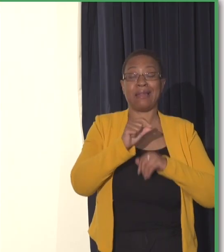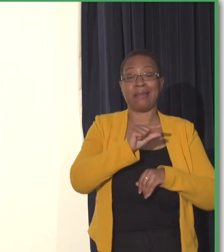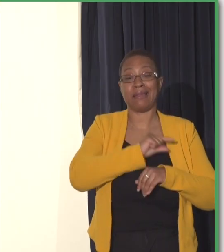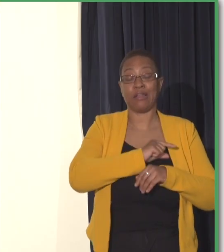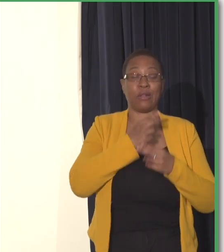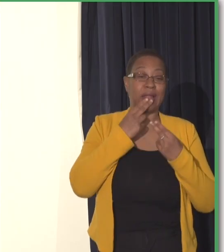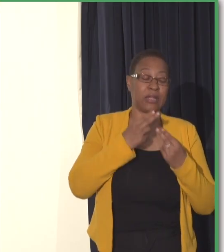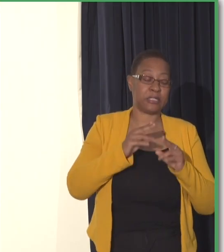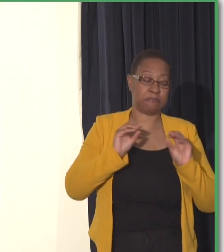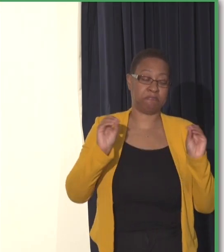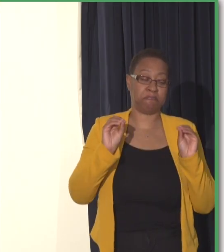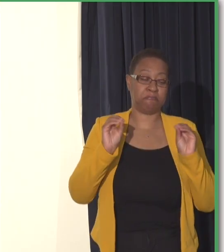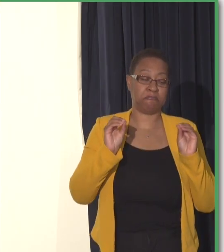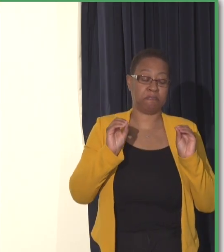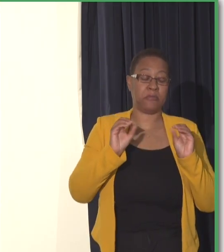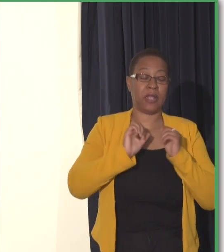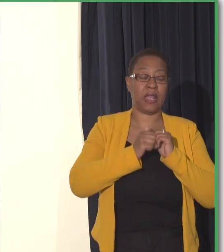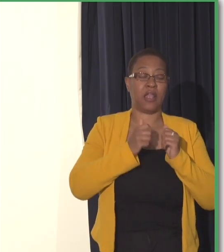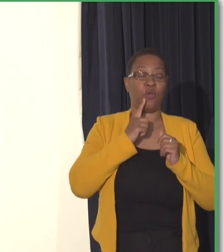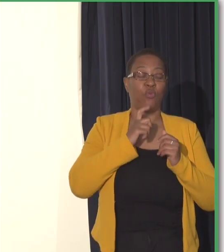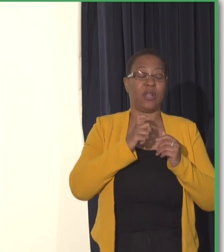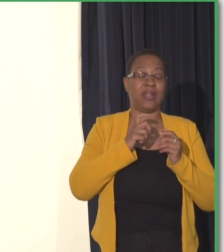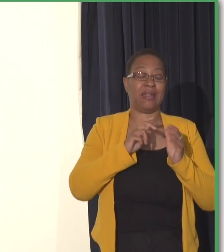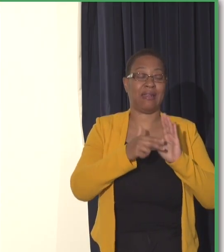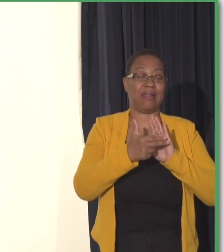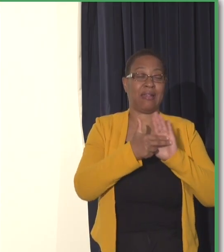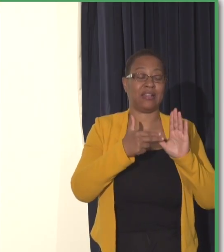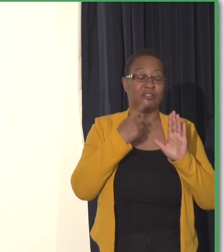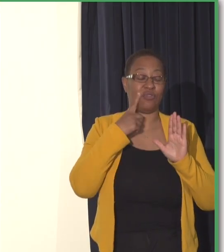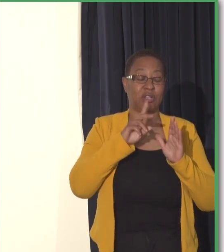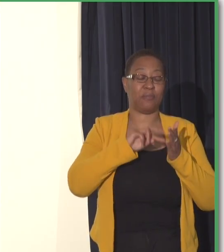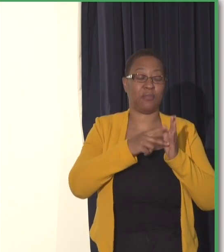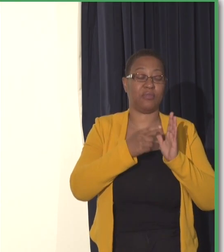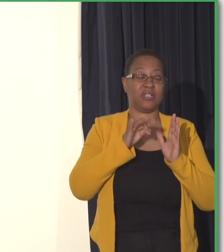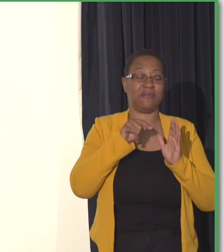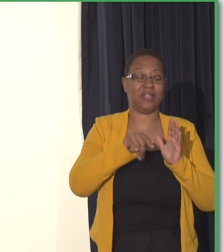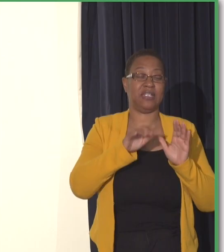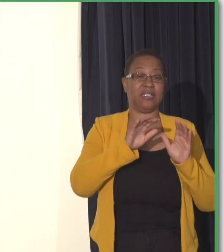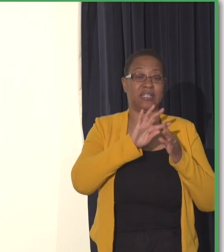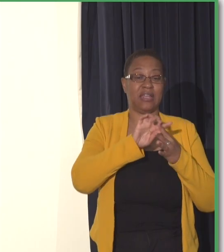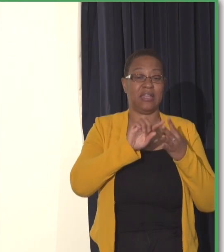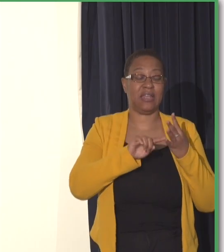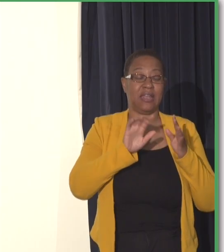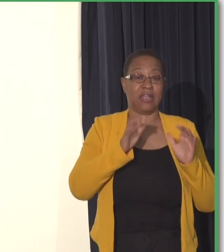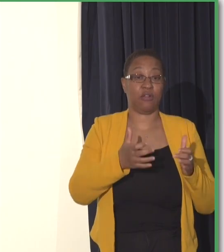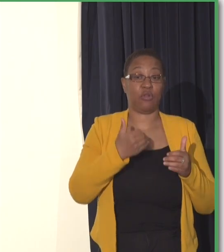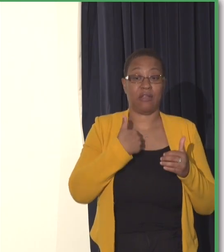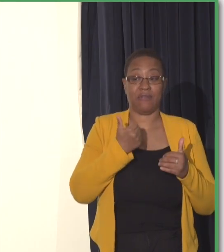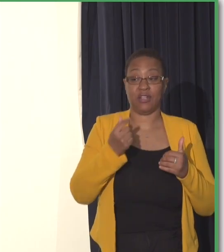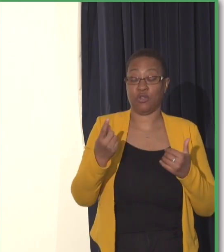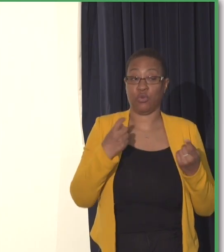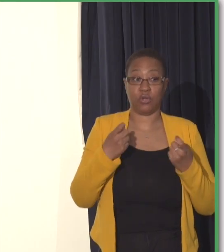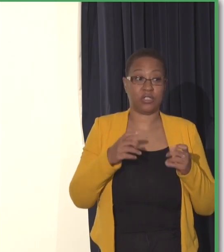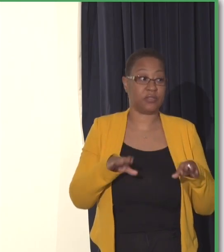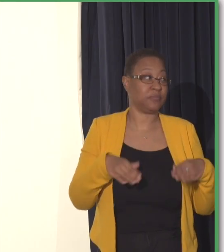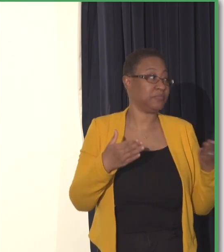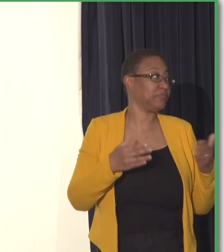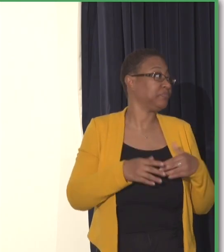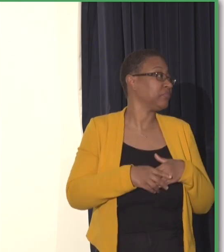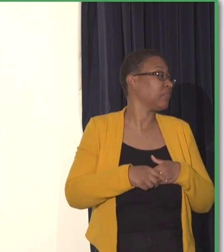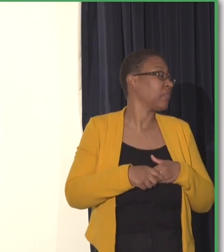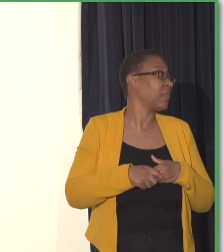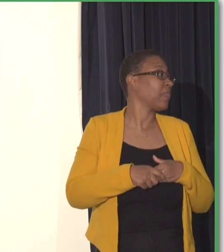innocent. That has nothing to do with the way we classify it for the purpose of these categories. Okay. Do you have any questions? Questions?